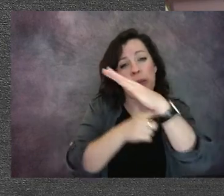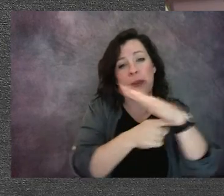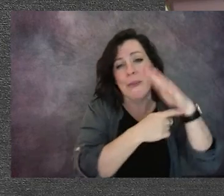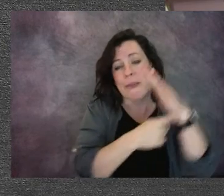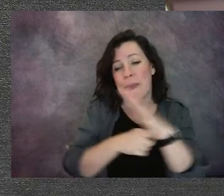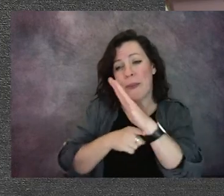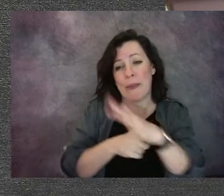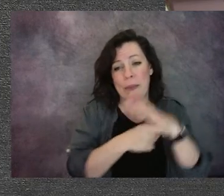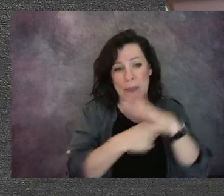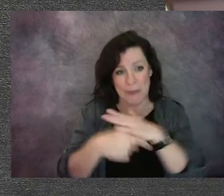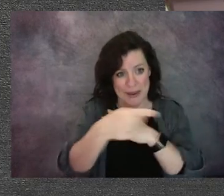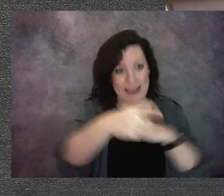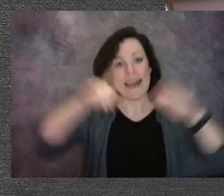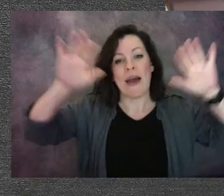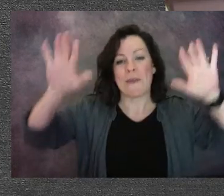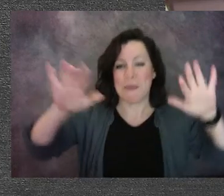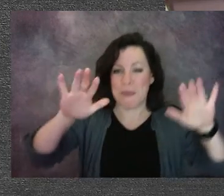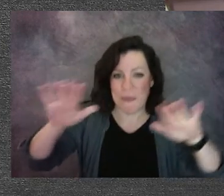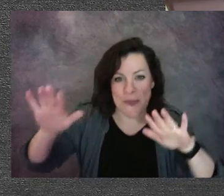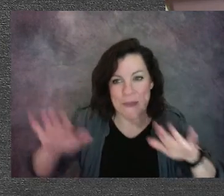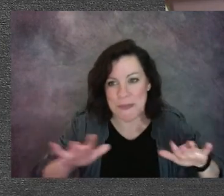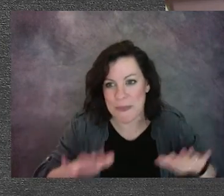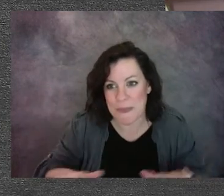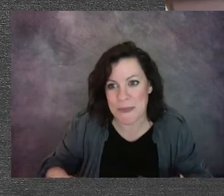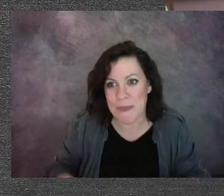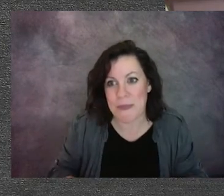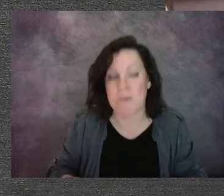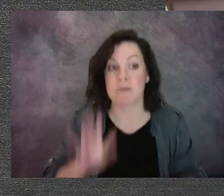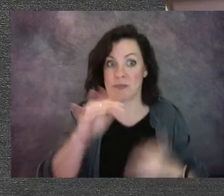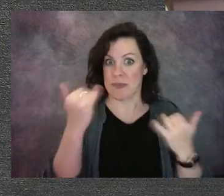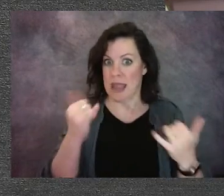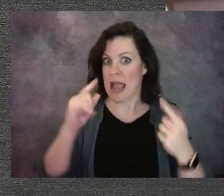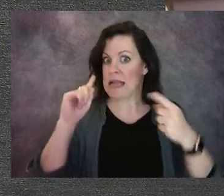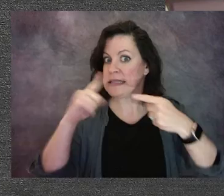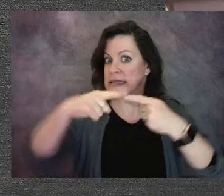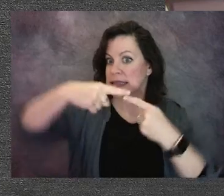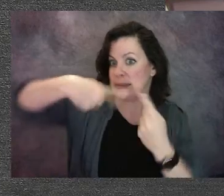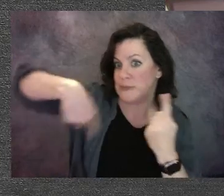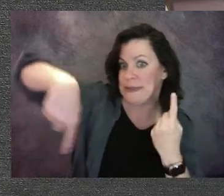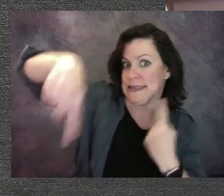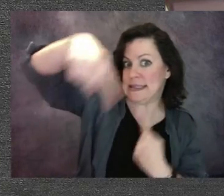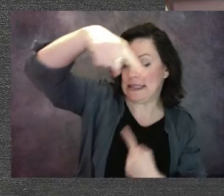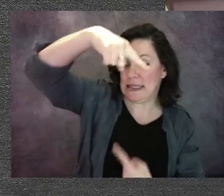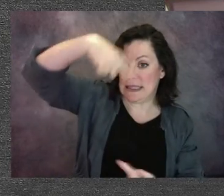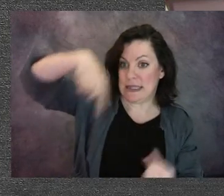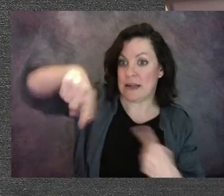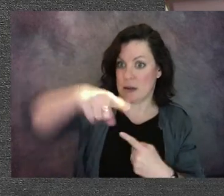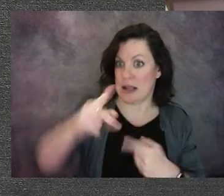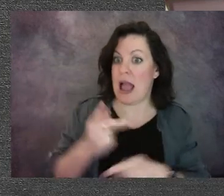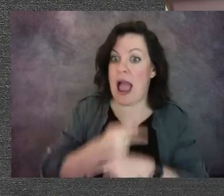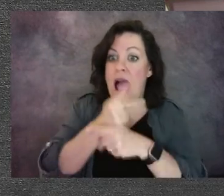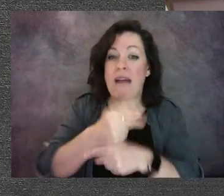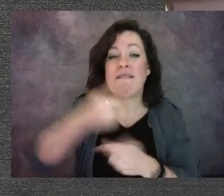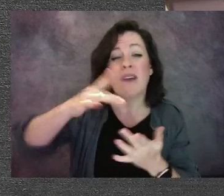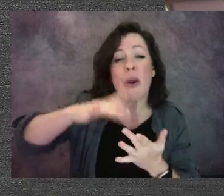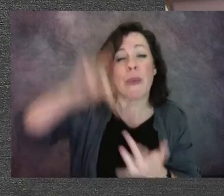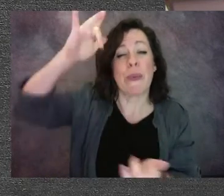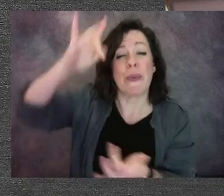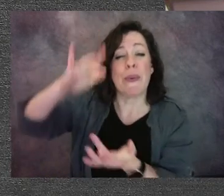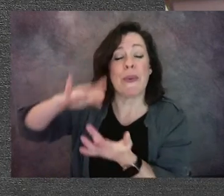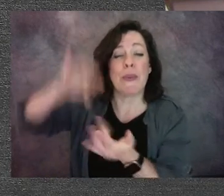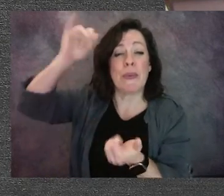leaves fall fast and slow. And now careful when you're twirling. Twirling, whirling